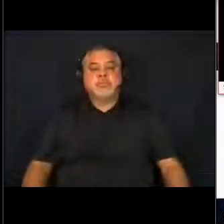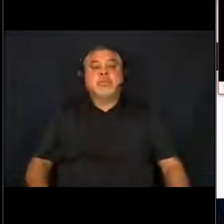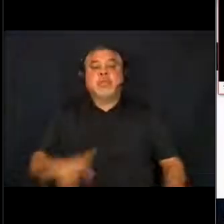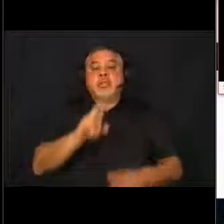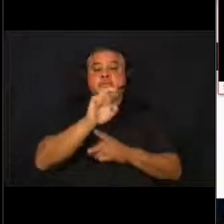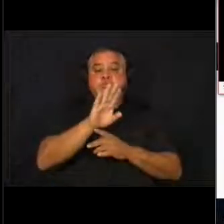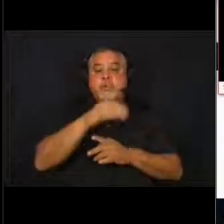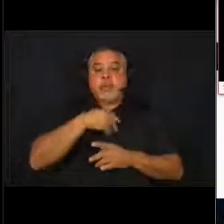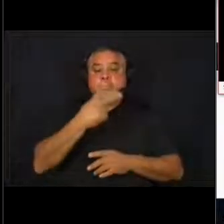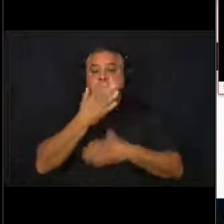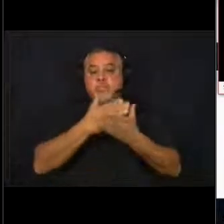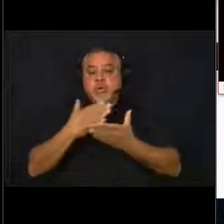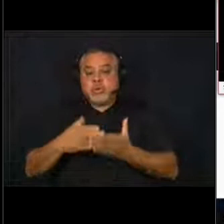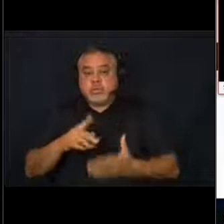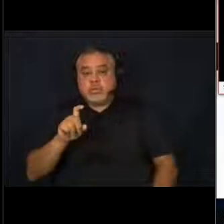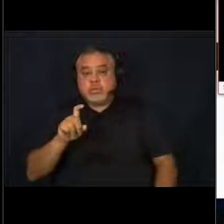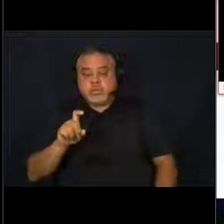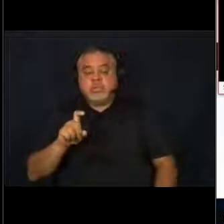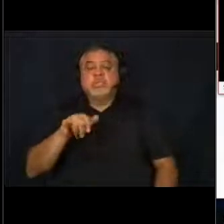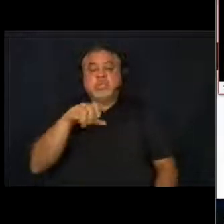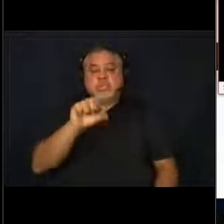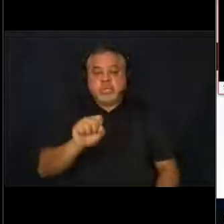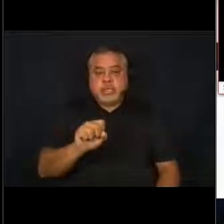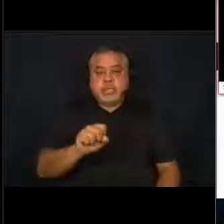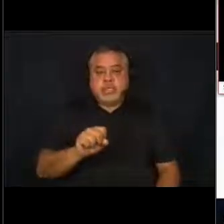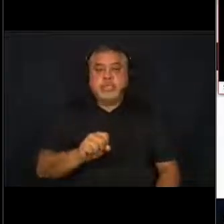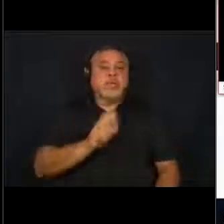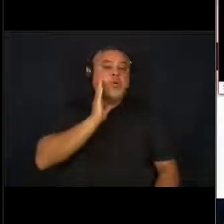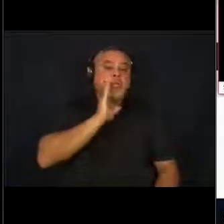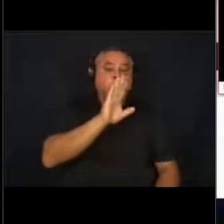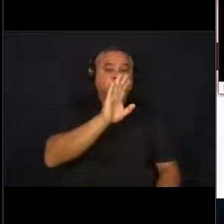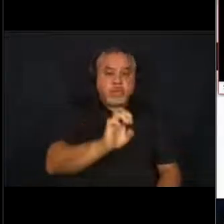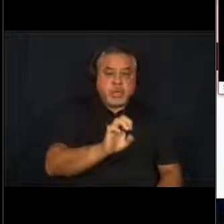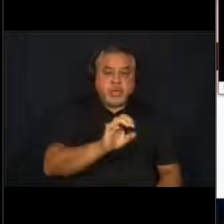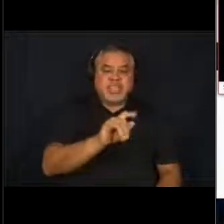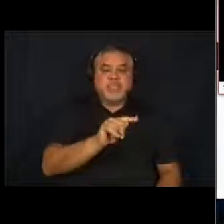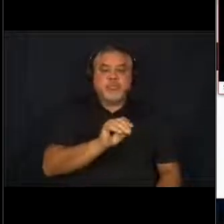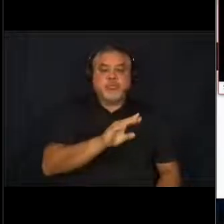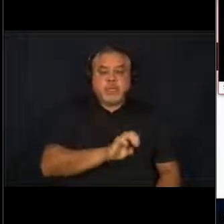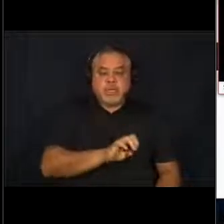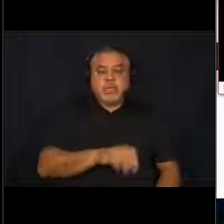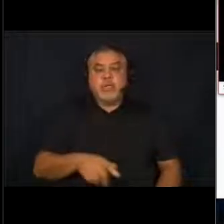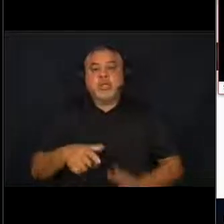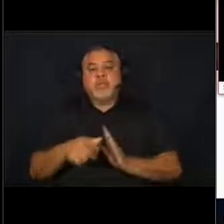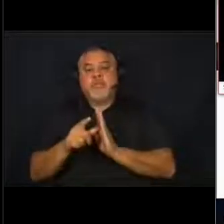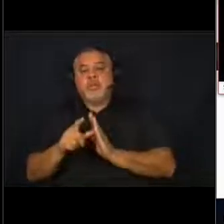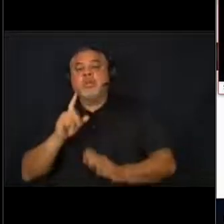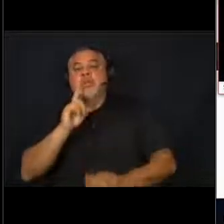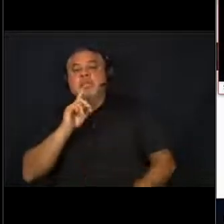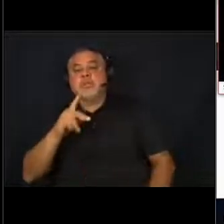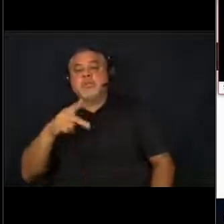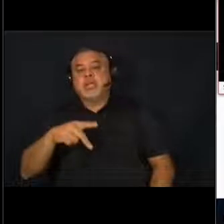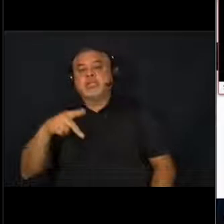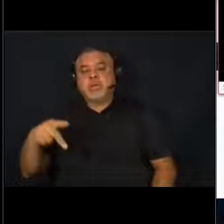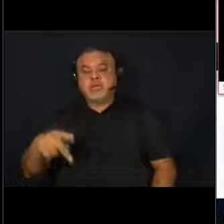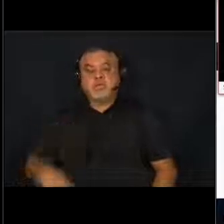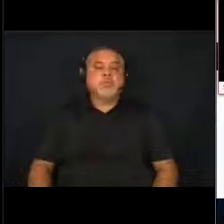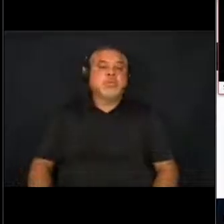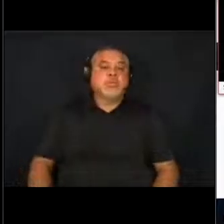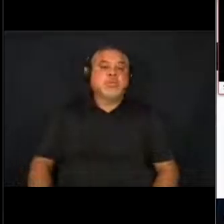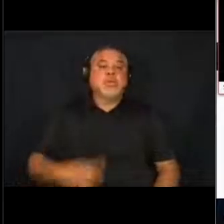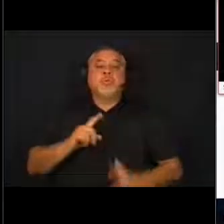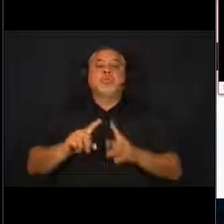two parts? It does. Will be is our to be verb, and reviewed is our past participle. So when we